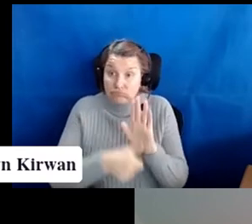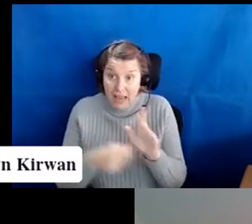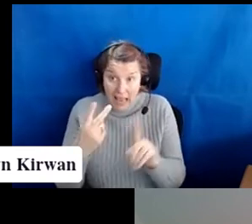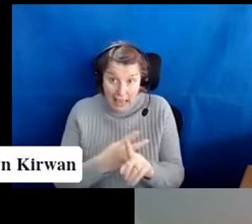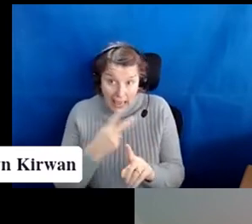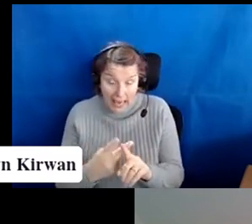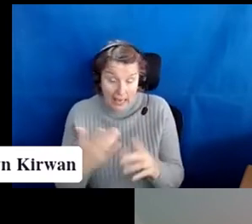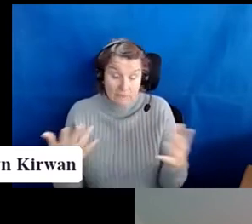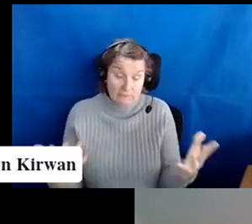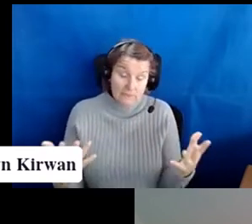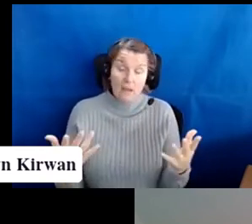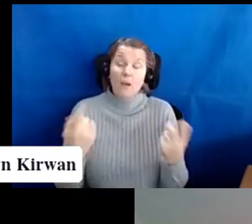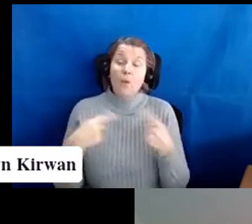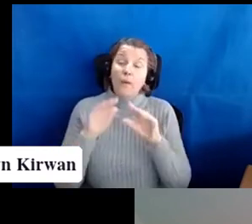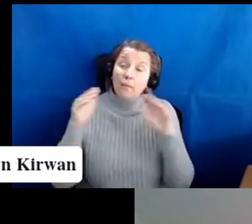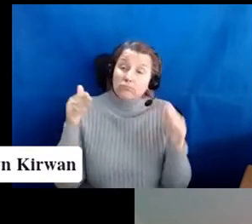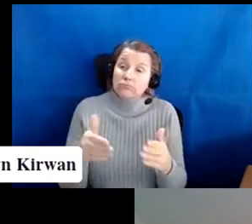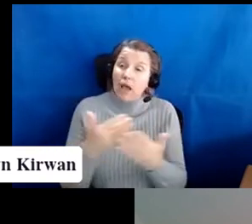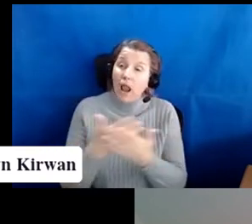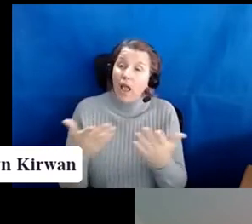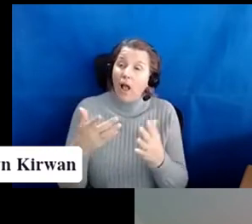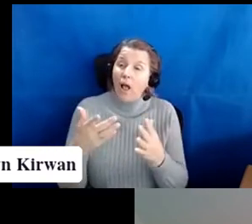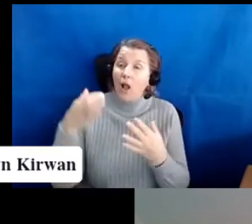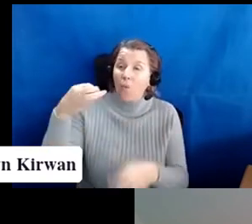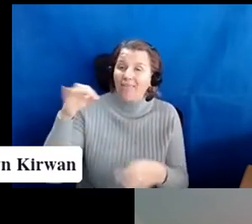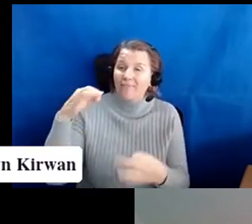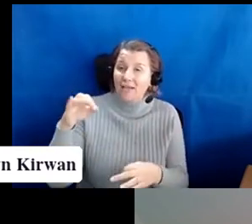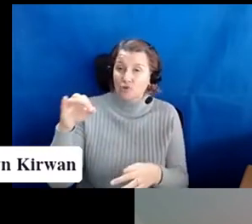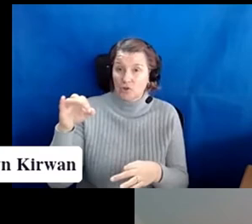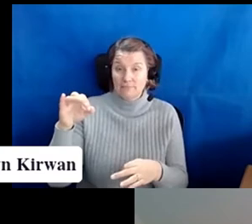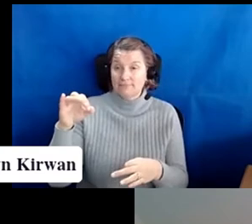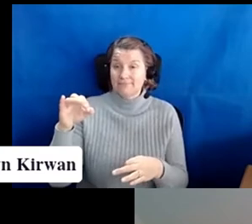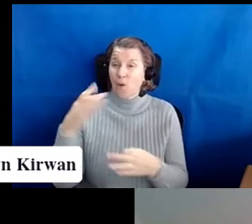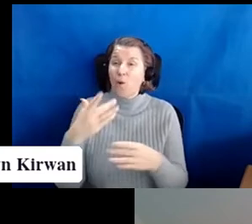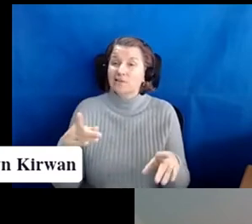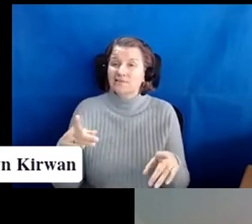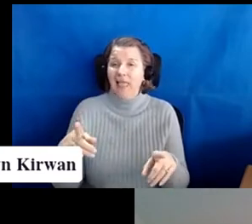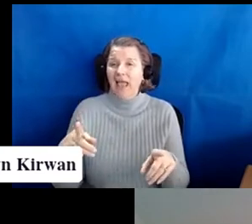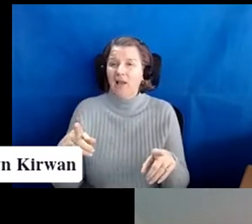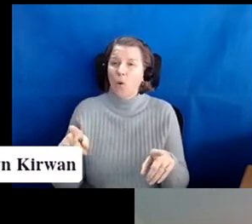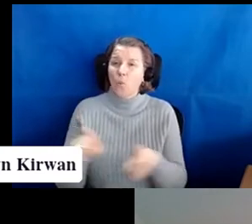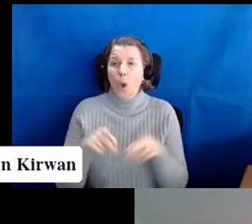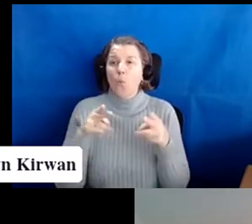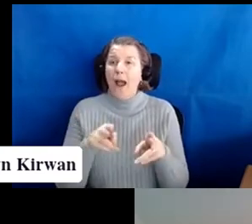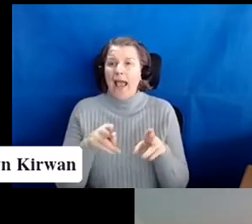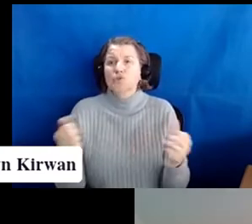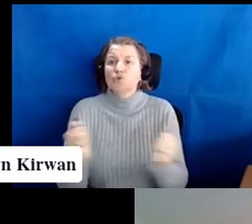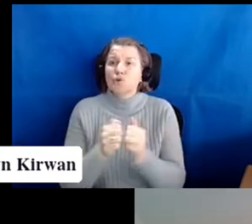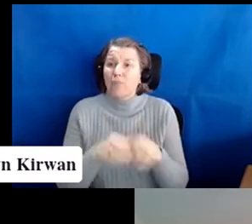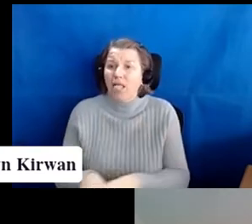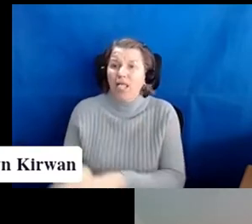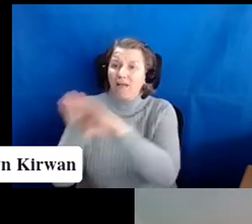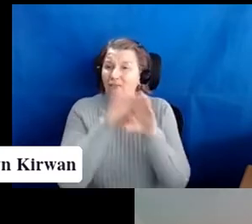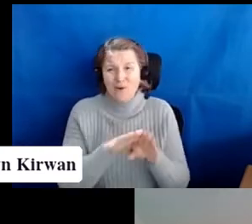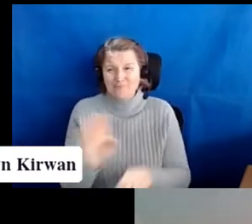Although we concentrated a lot on the qualification itself, it wasn't a one size fits all. We needed to be extremely flexible